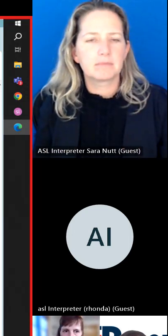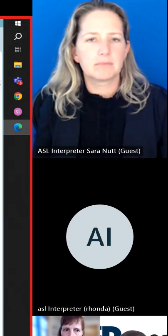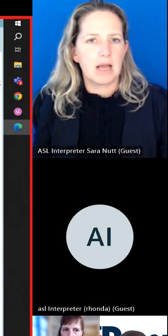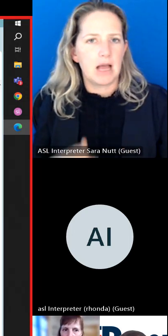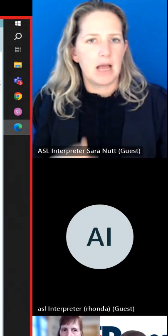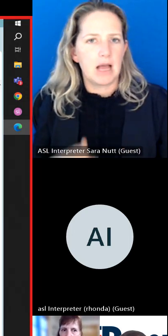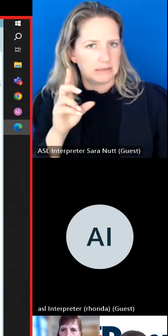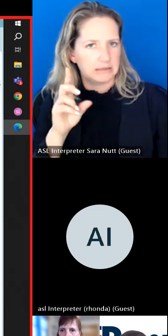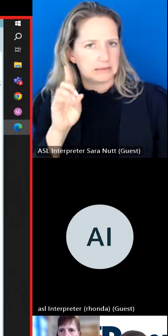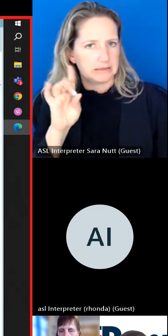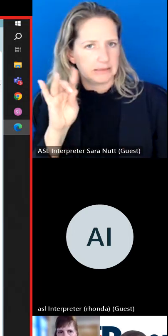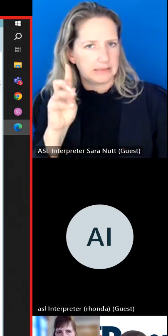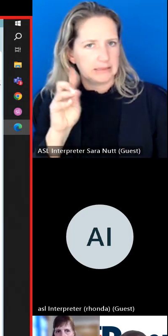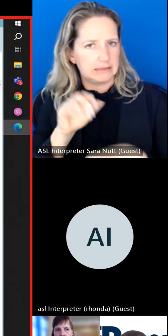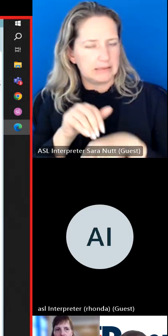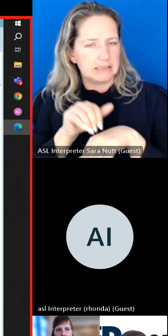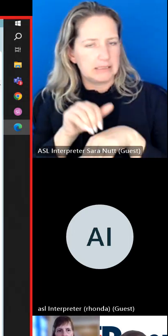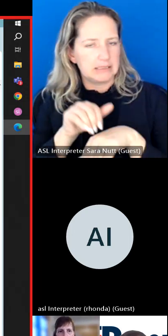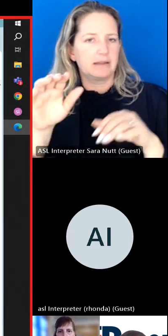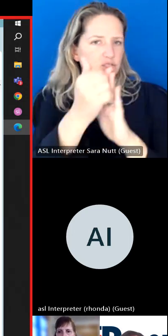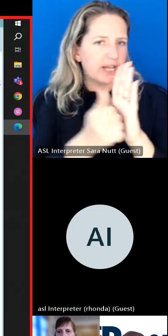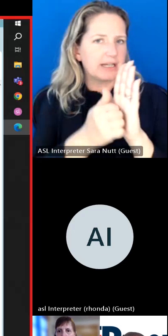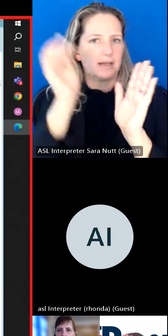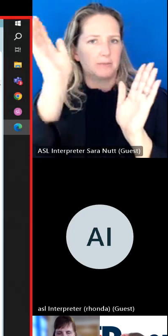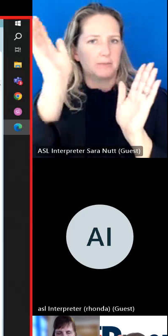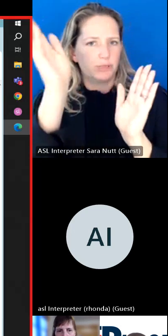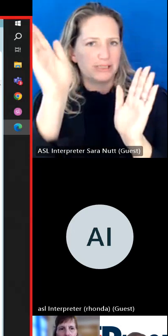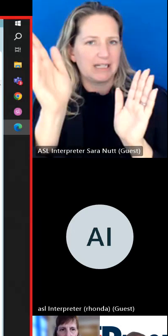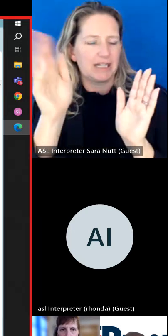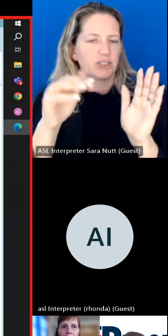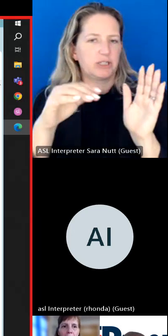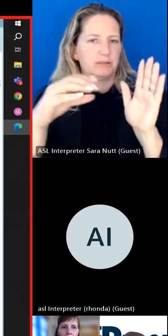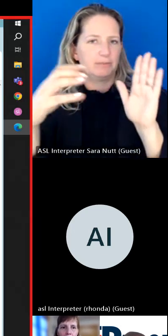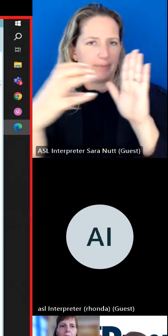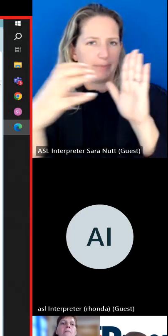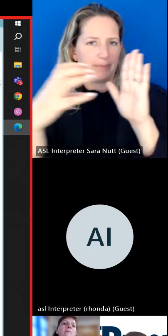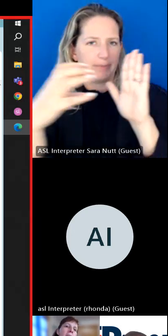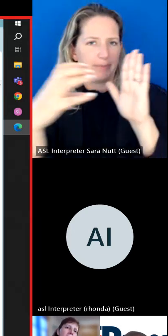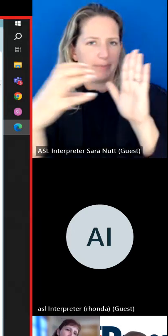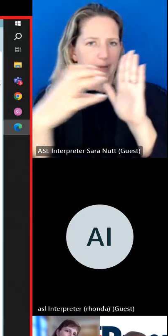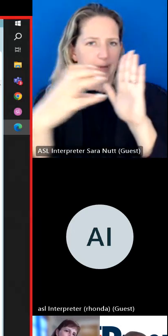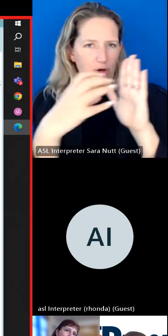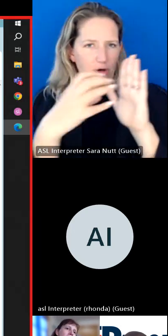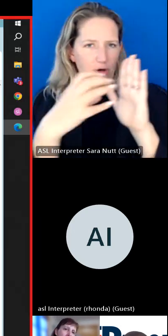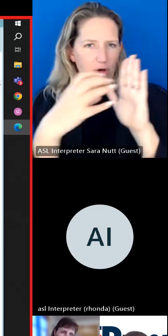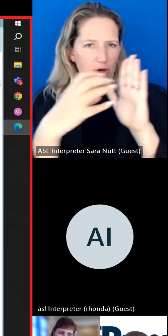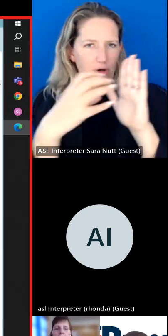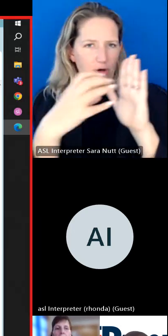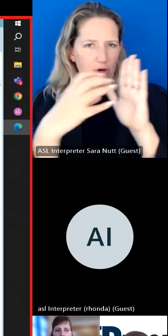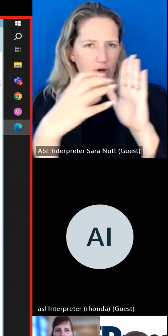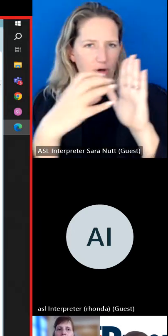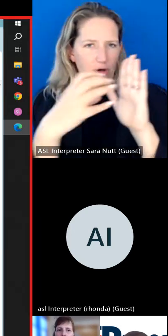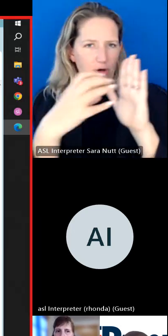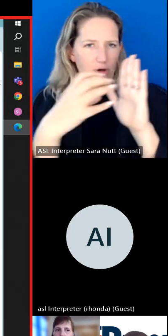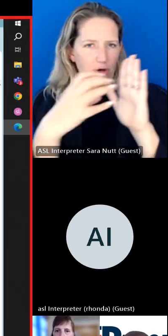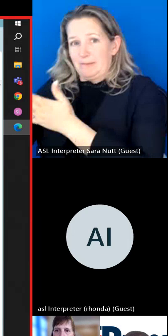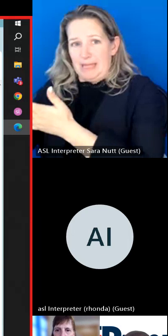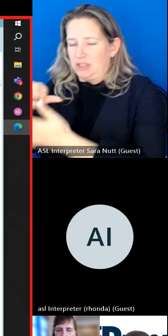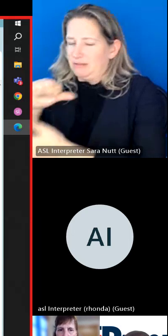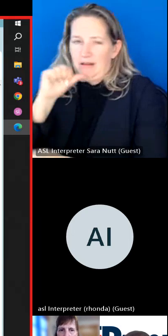paragraph where it says agendas and presentations page. The individual registration pages will not be available, but the agenda and presentation page will